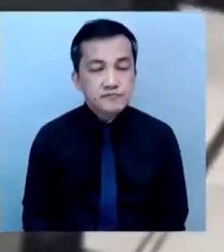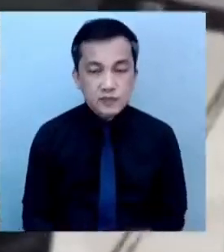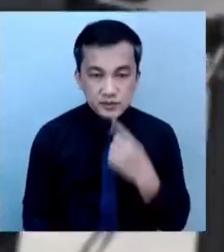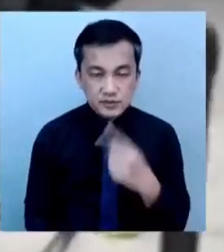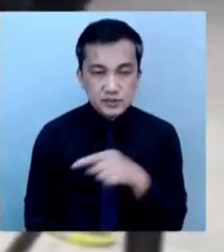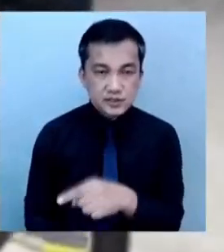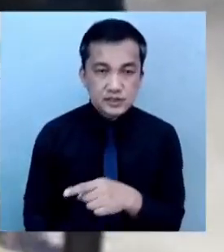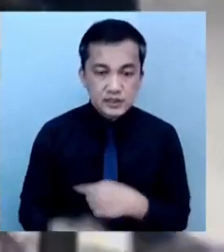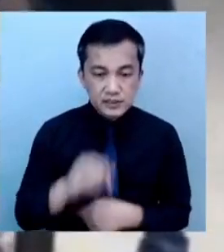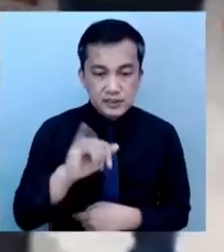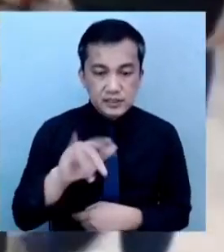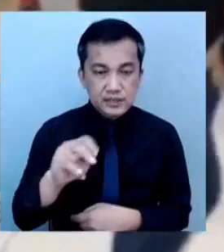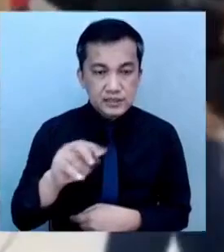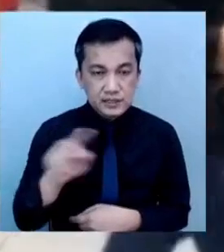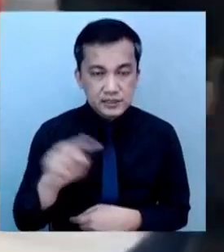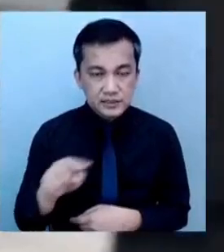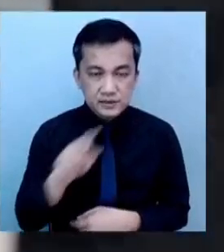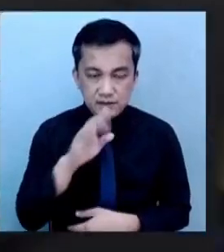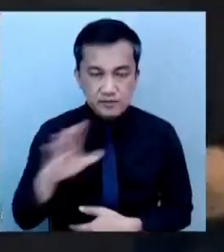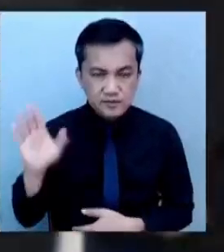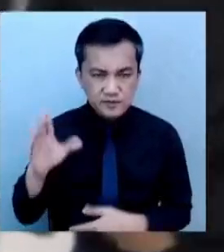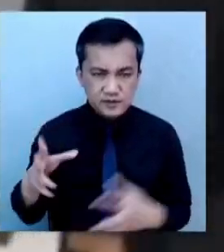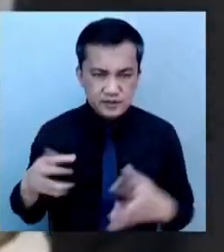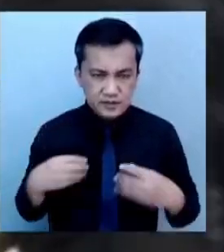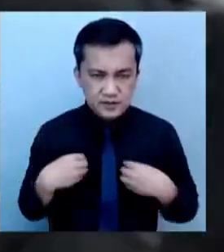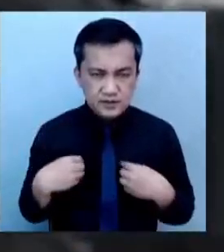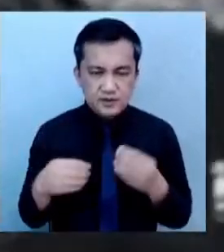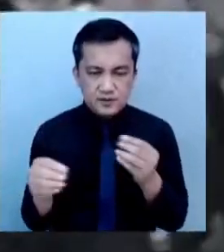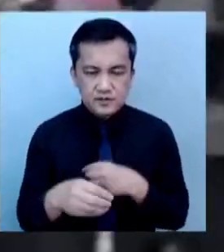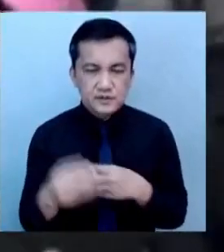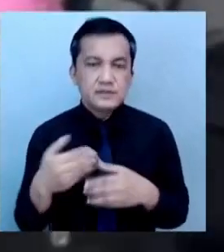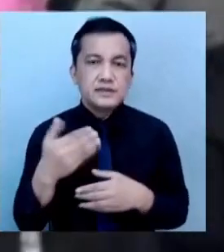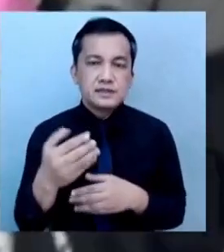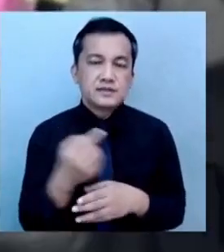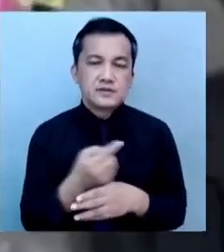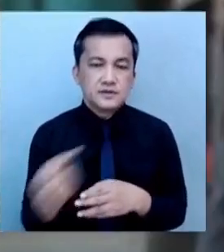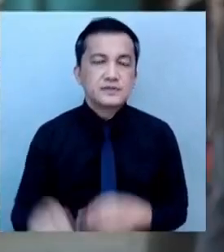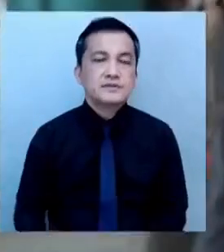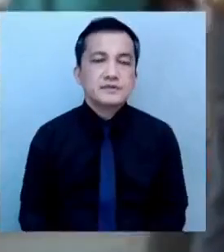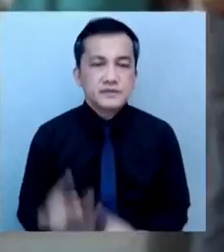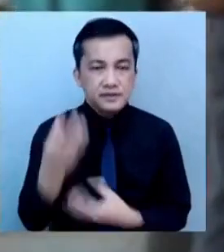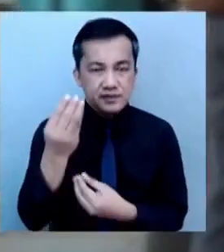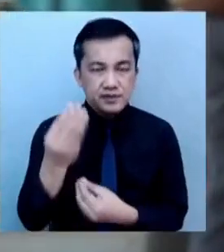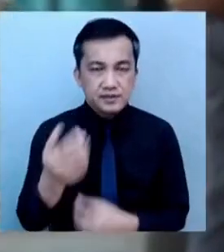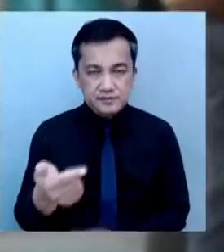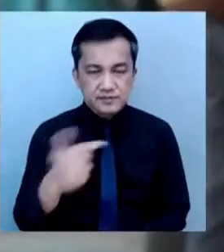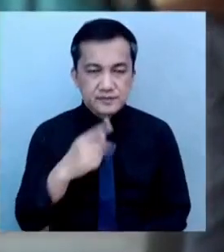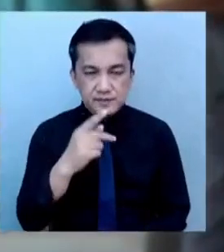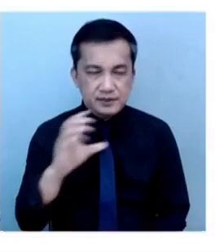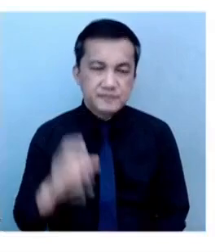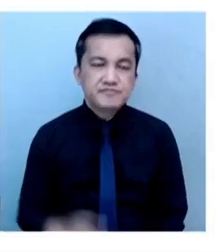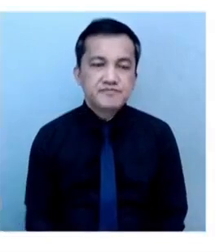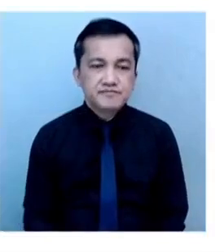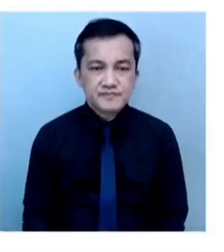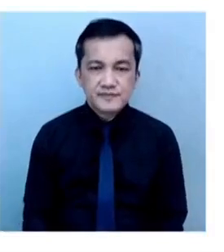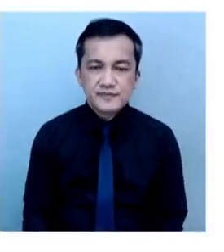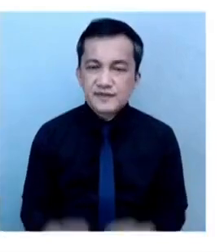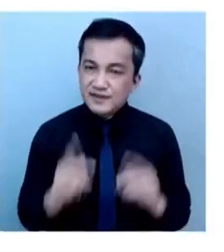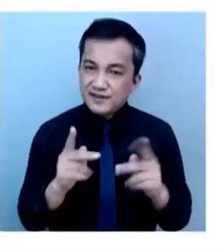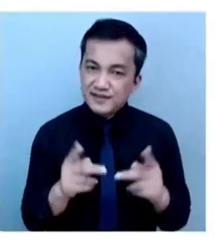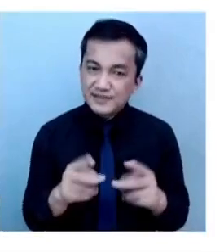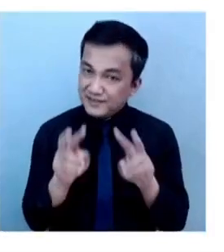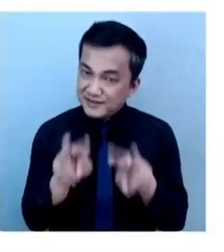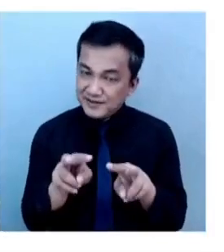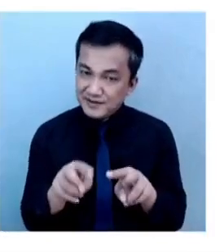will take his oath and assume office next week. That's the latest from here. Carmina, back to you. Okay, Viv, if I don't see you back here at